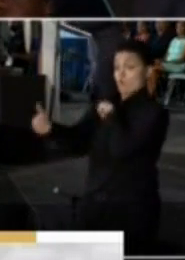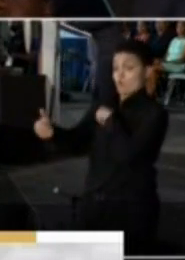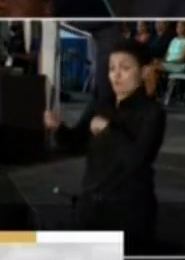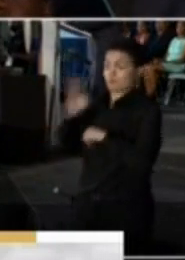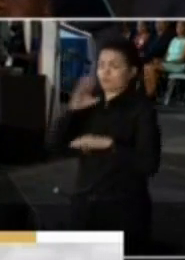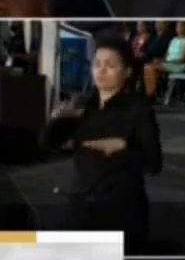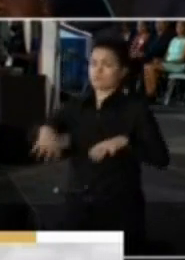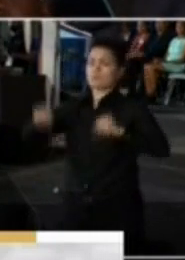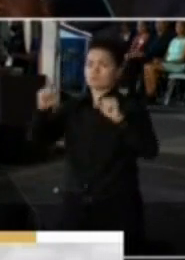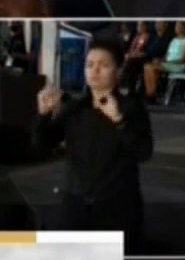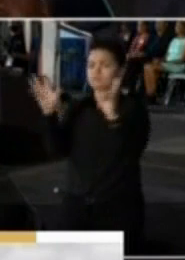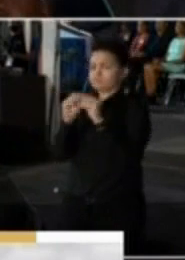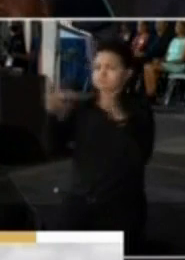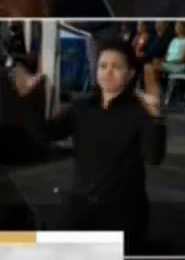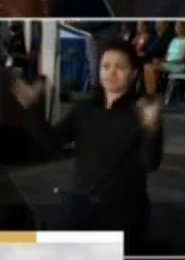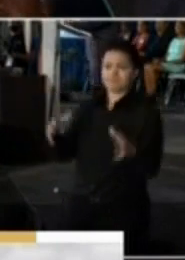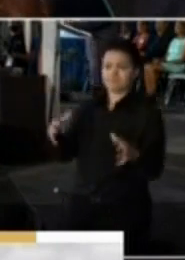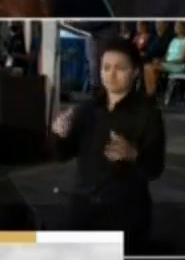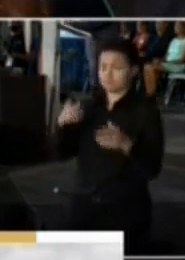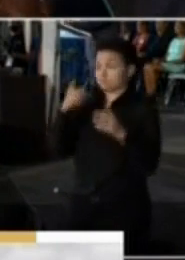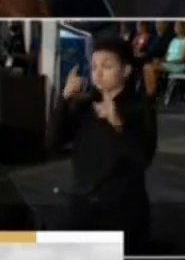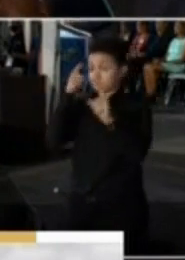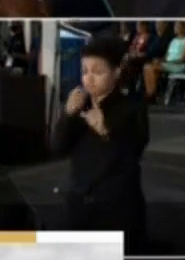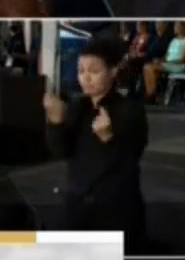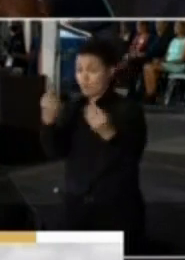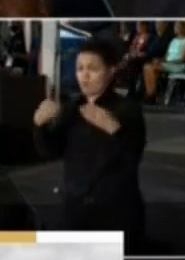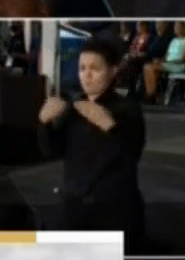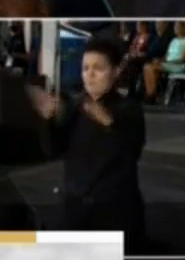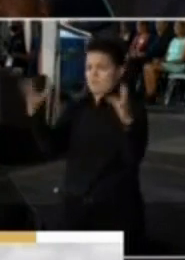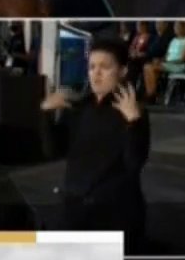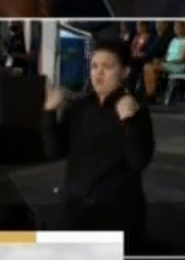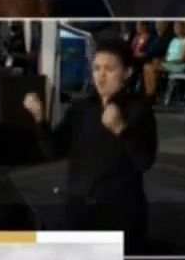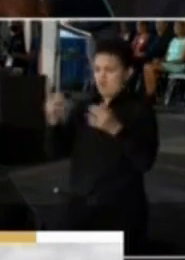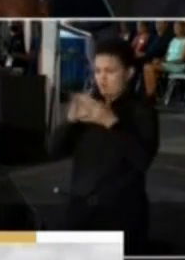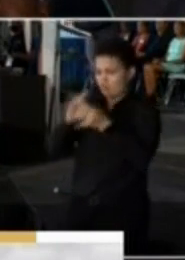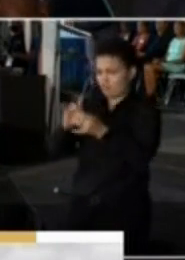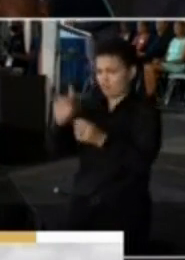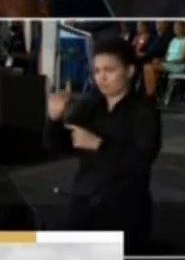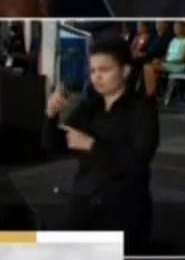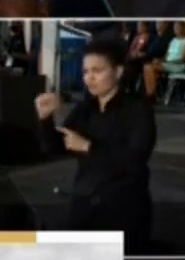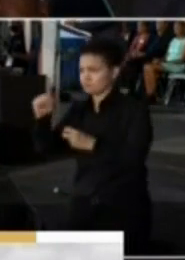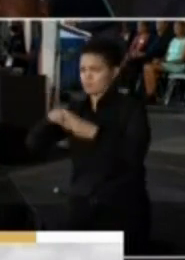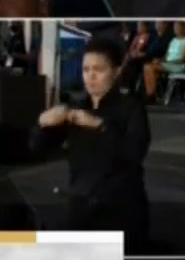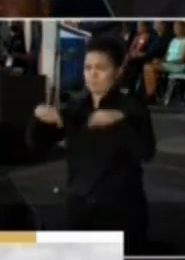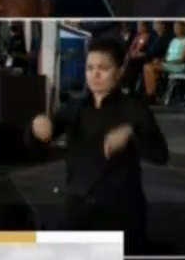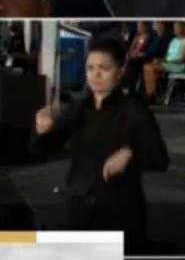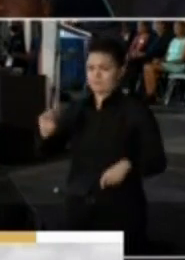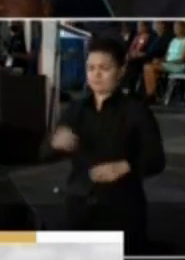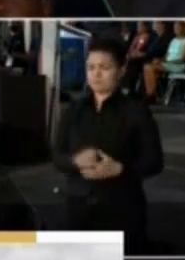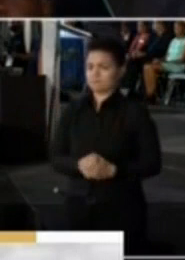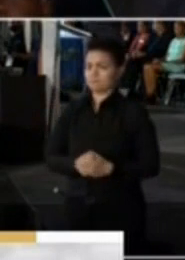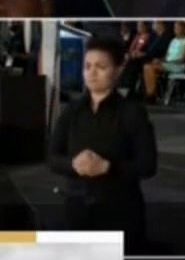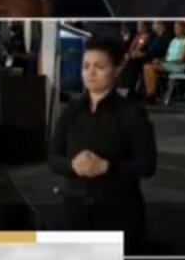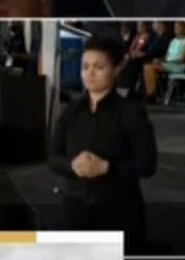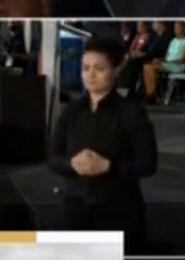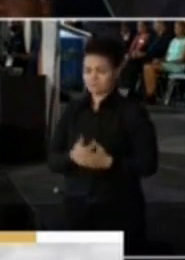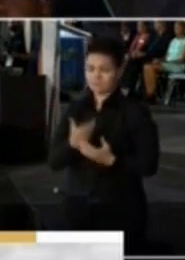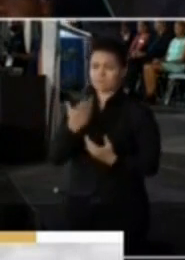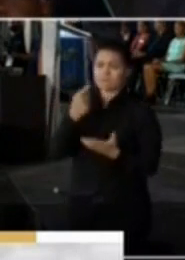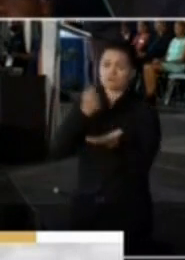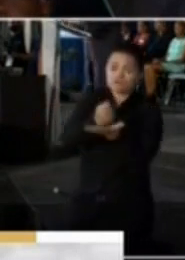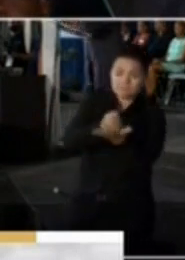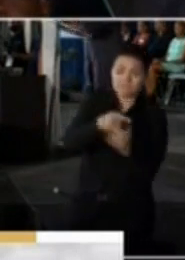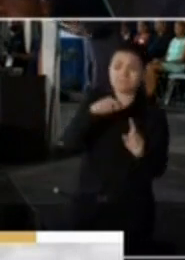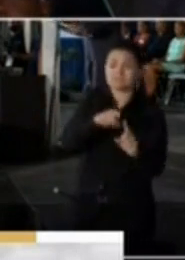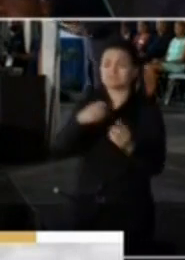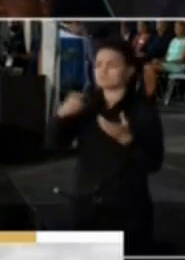health, the public health side of this crisis. Through treatment, harm reduction, and support, we can help those